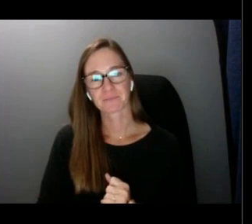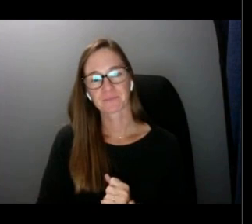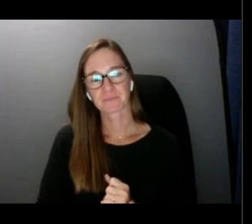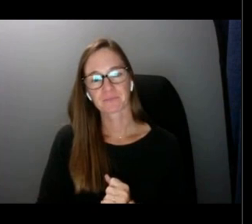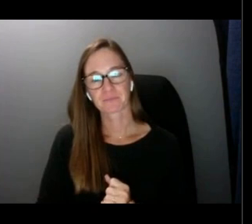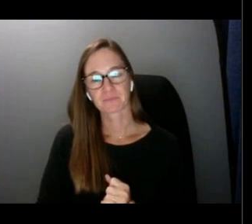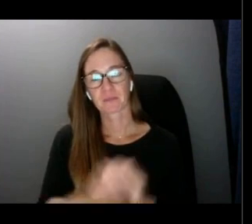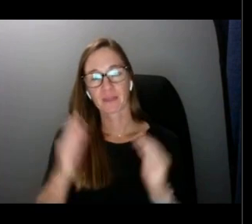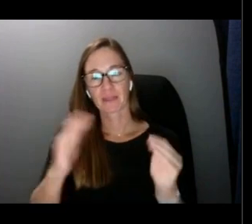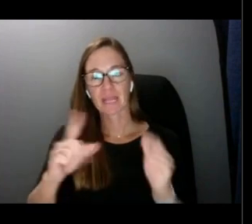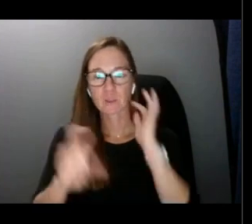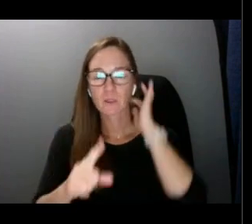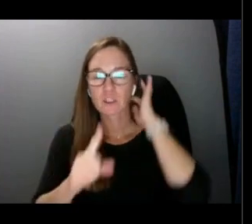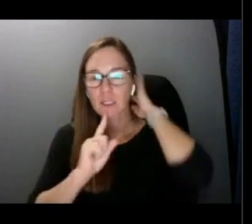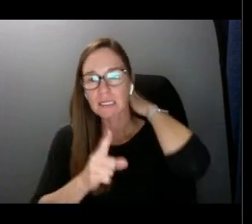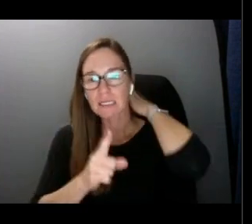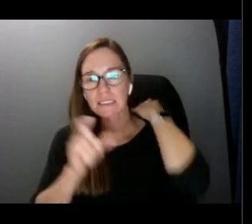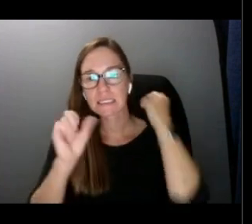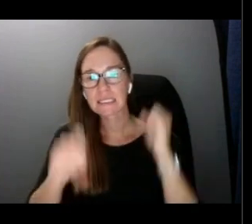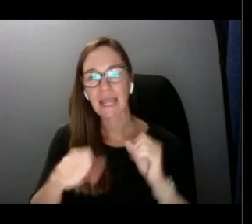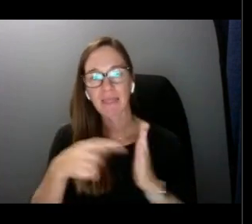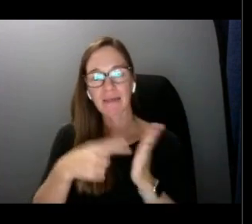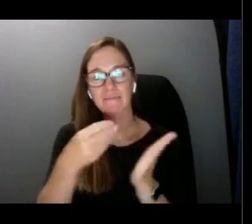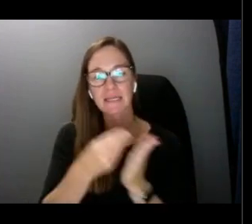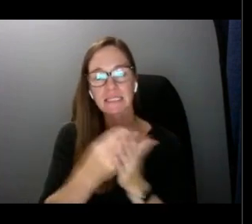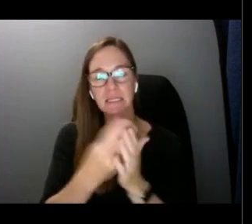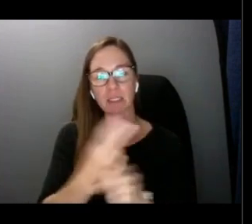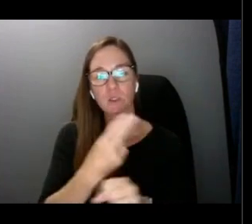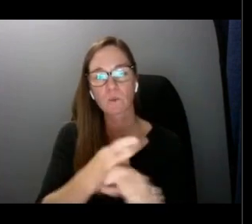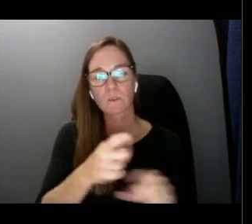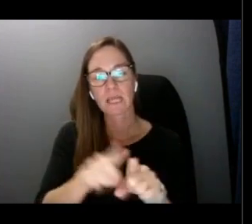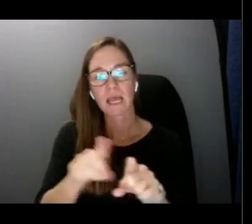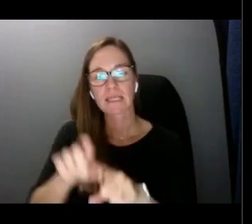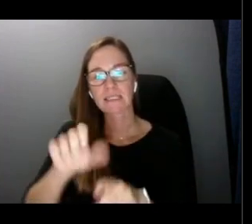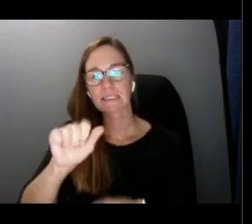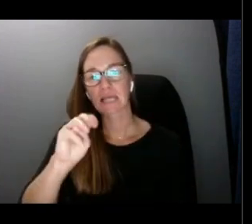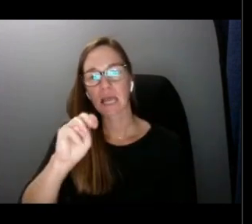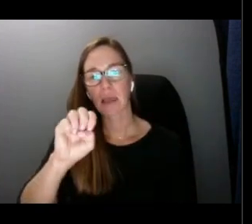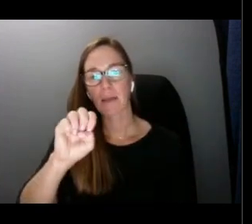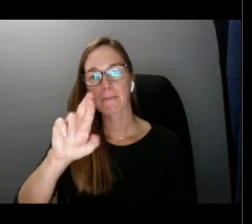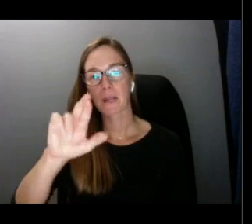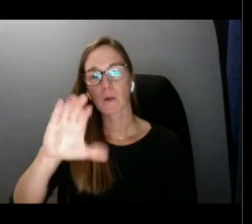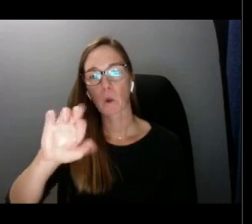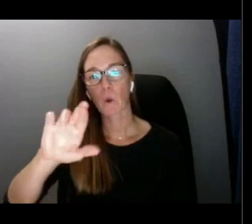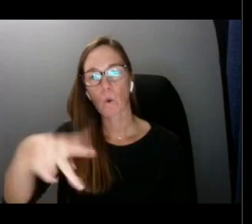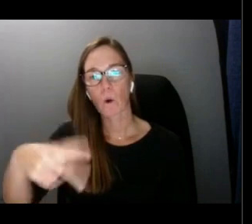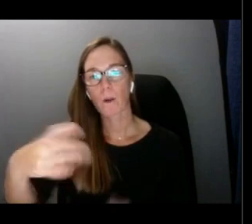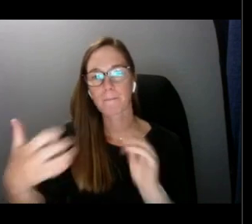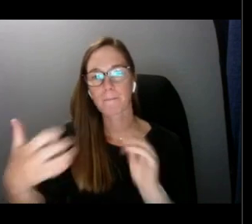The next question is, can this funding be used as AmeriCorps match?